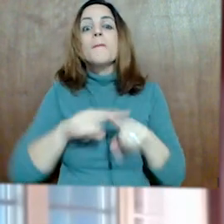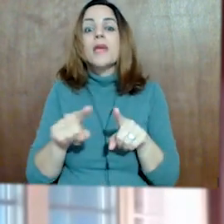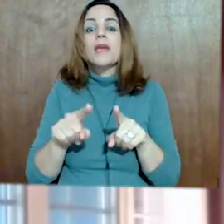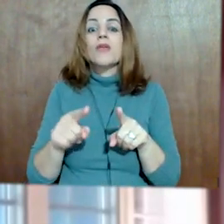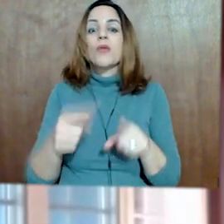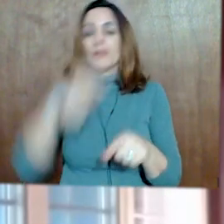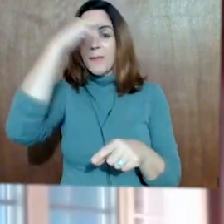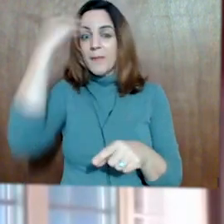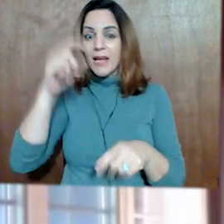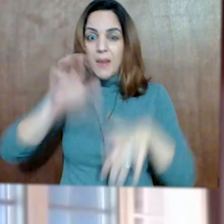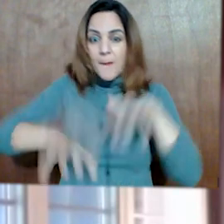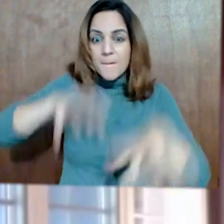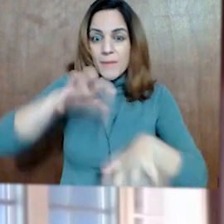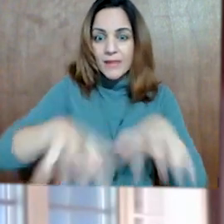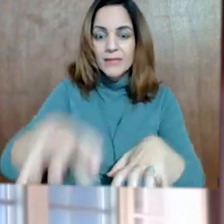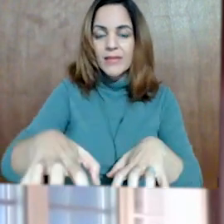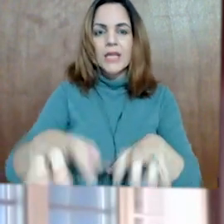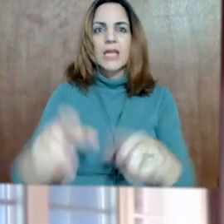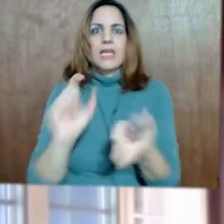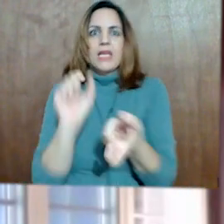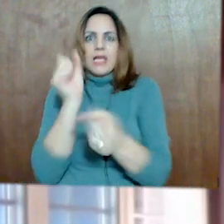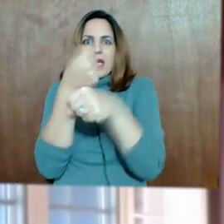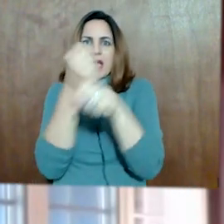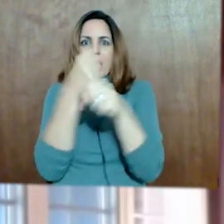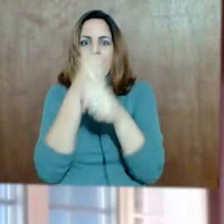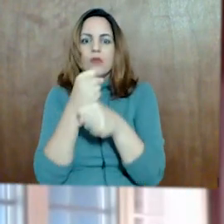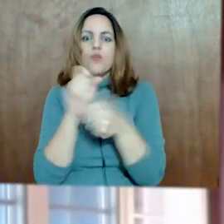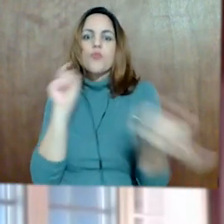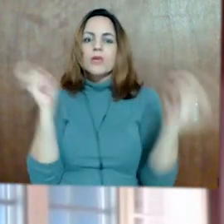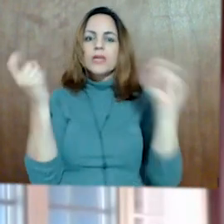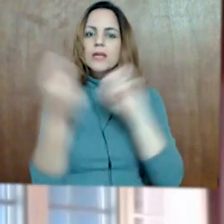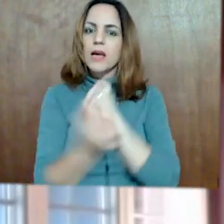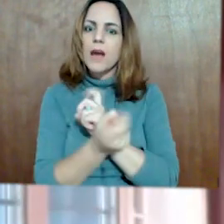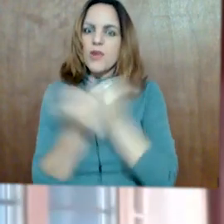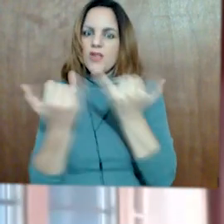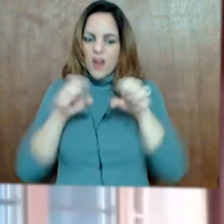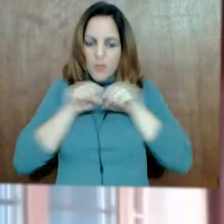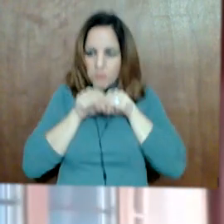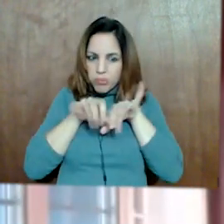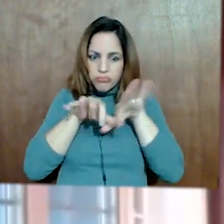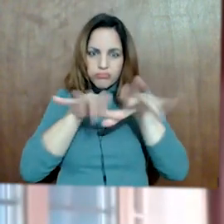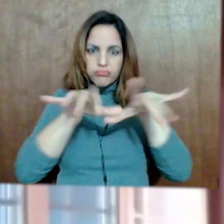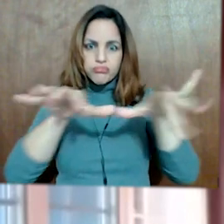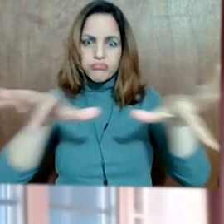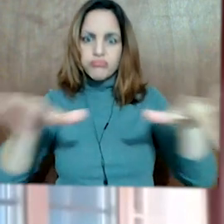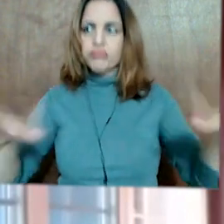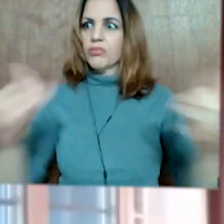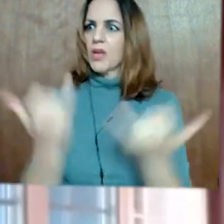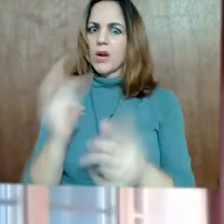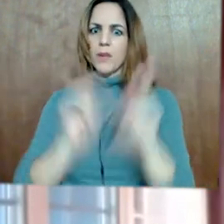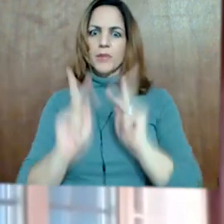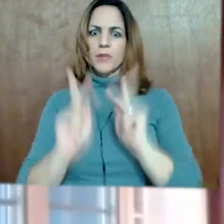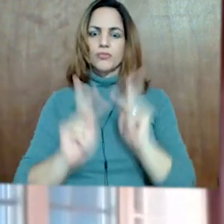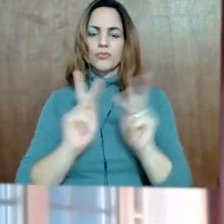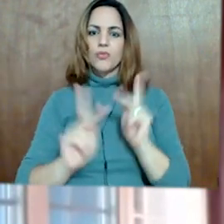of revolution and Marxism were spread to the masses of people, not just to the intellectuals. And so the Panther